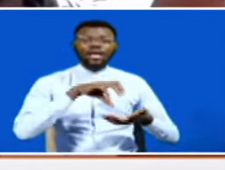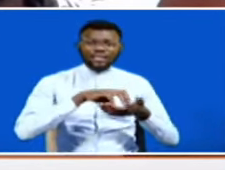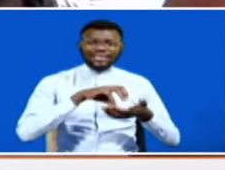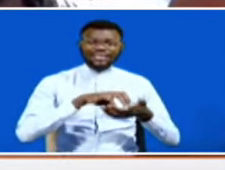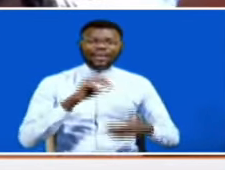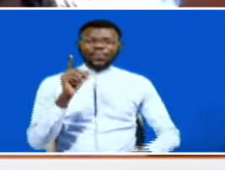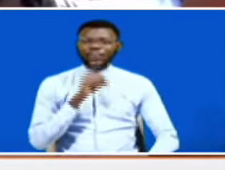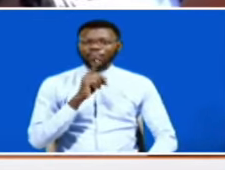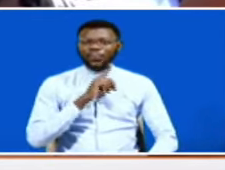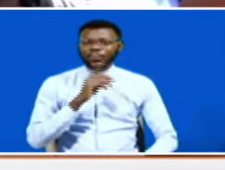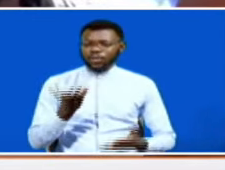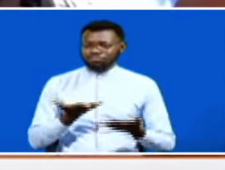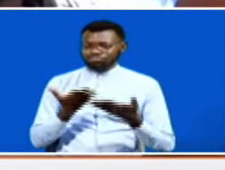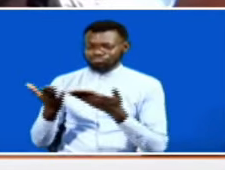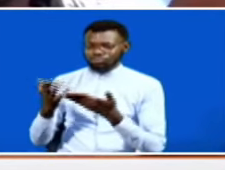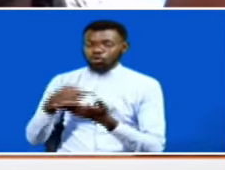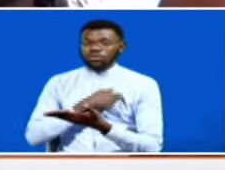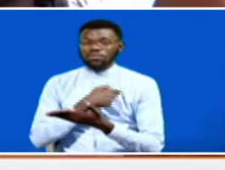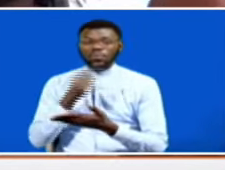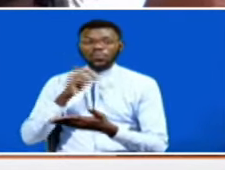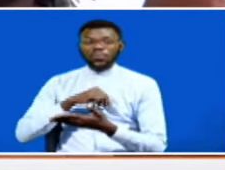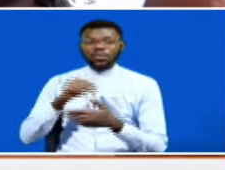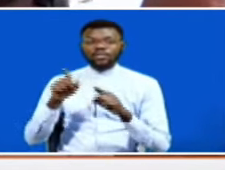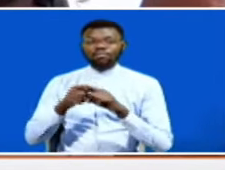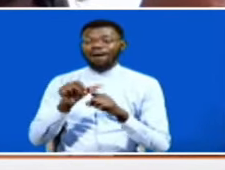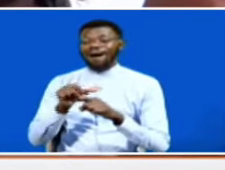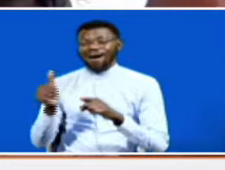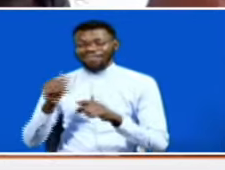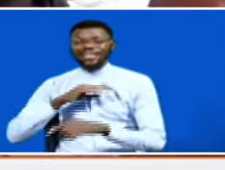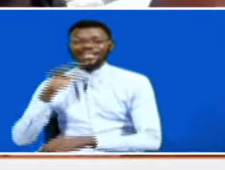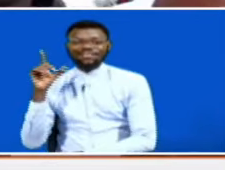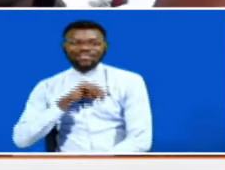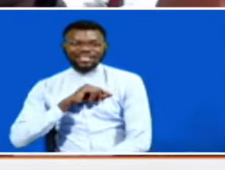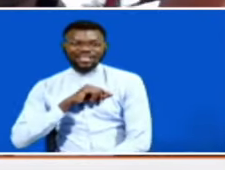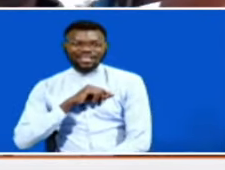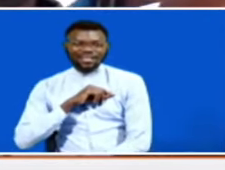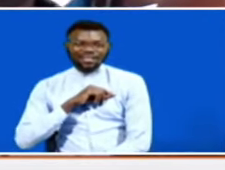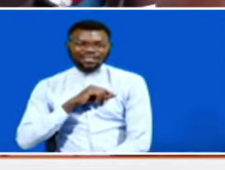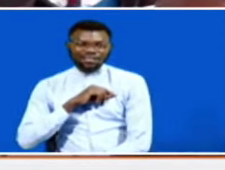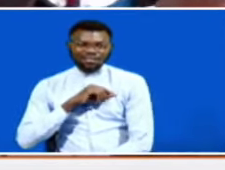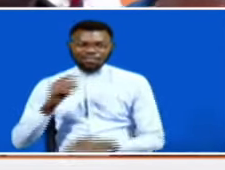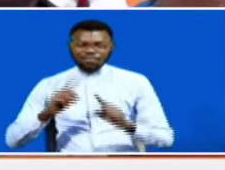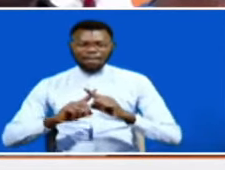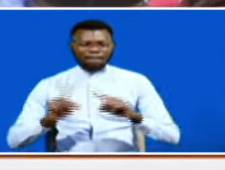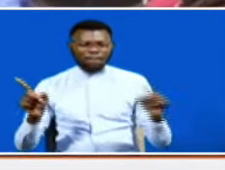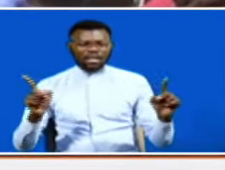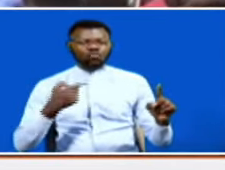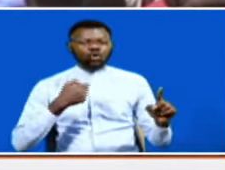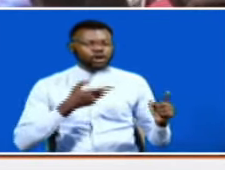hospitali na wengine pia wamekufa. Nao pia tumeweza kuwaondoa.